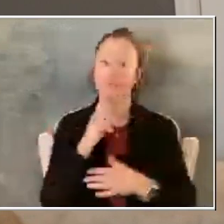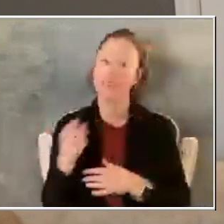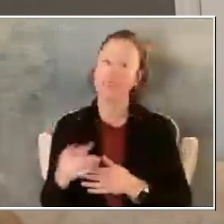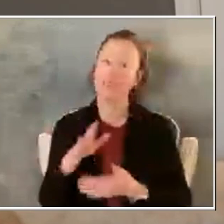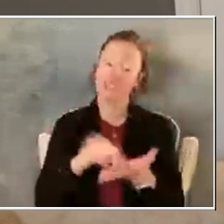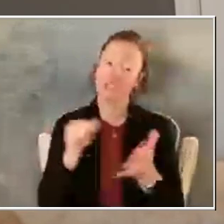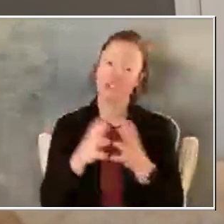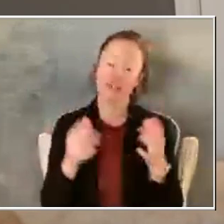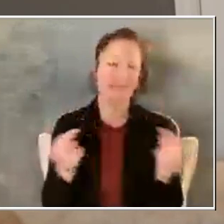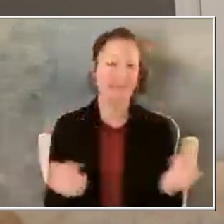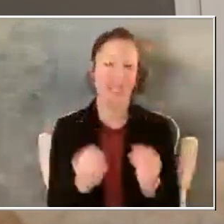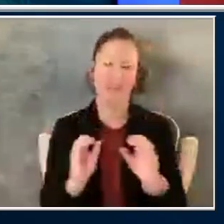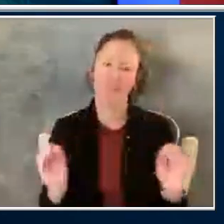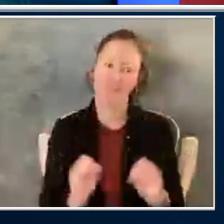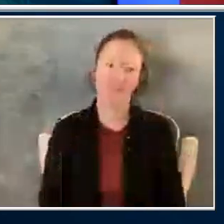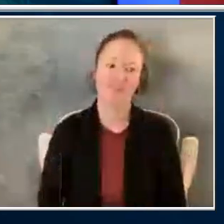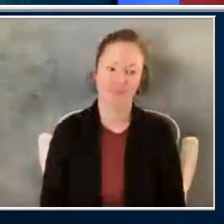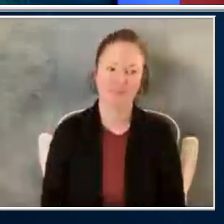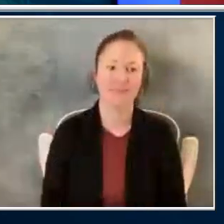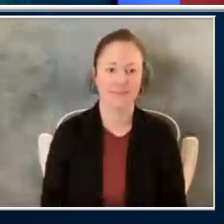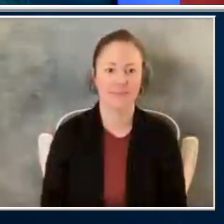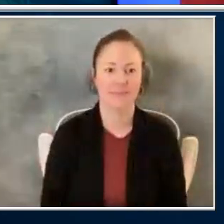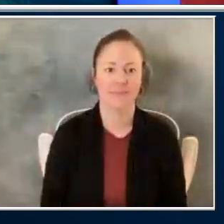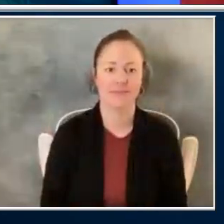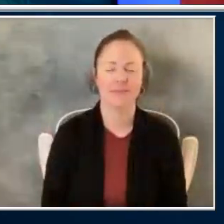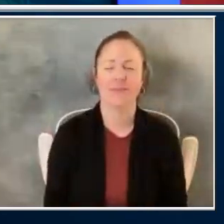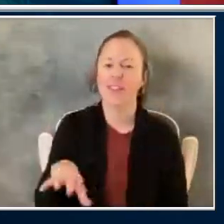was painless. So what'd they find?